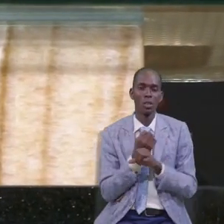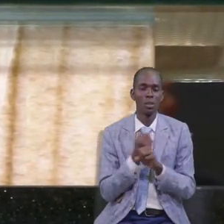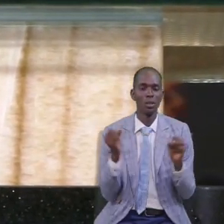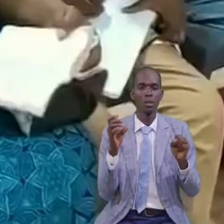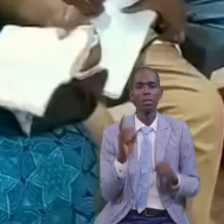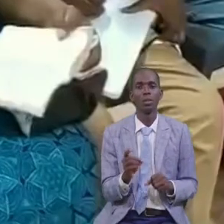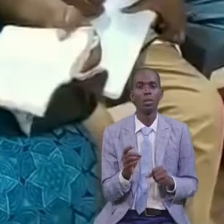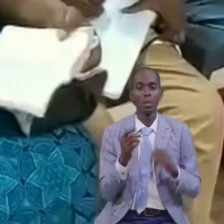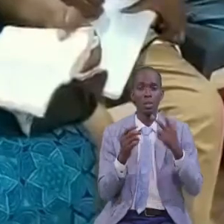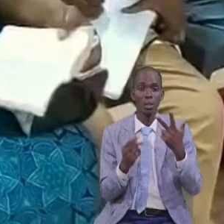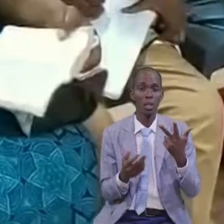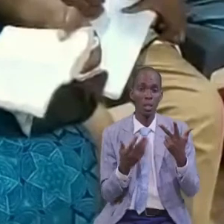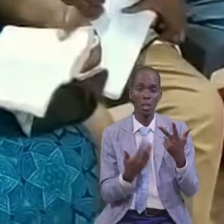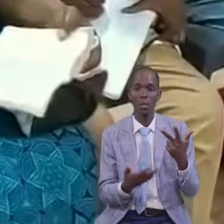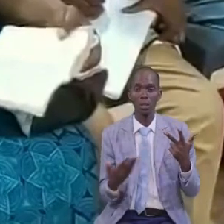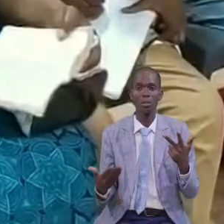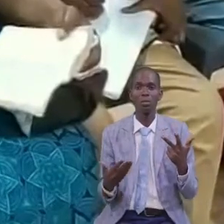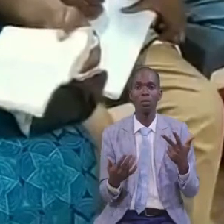things we're looking at.